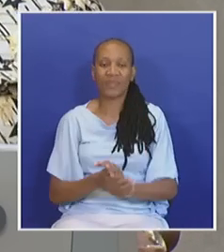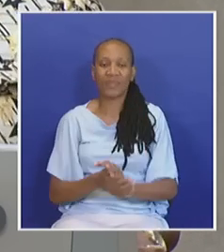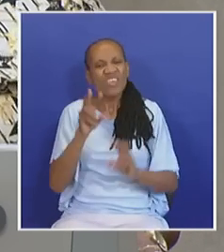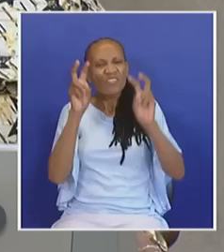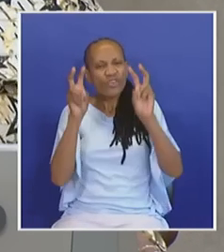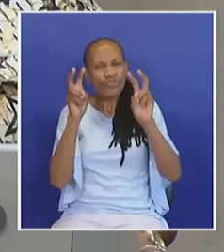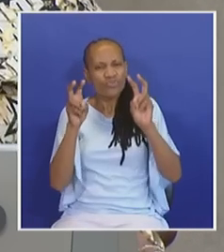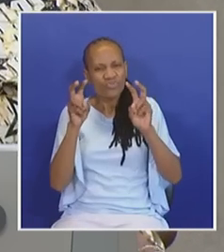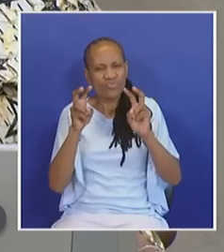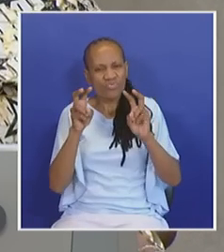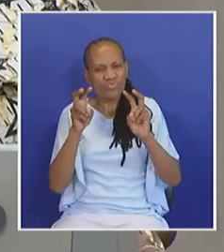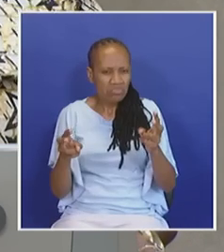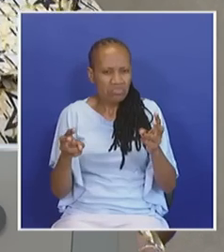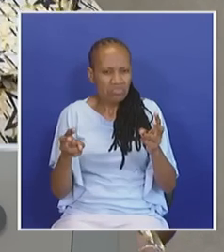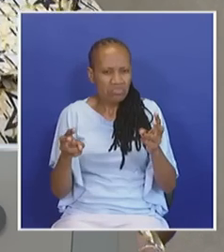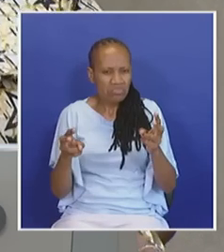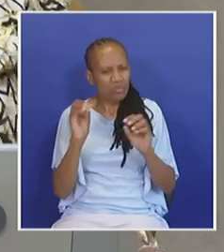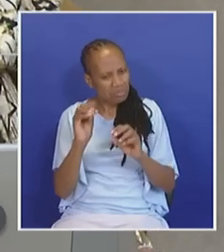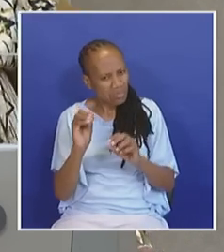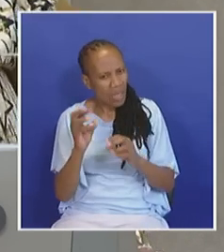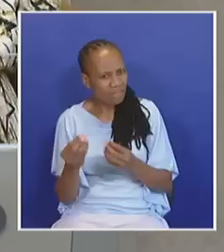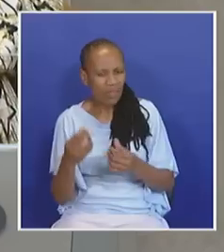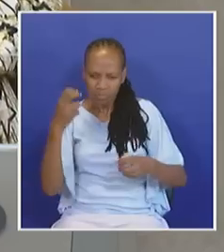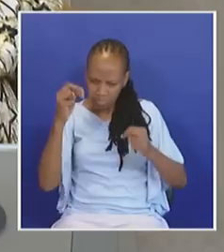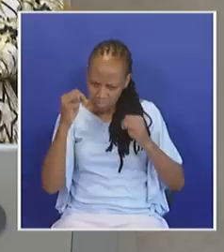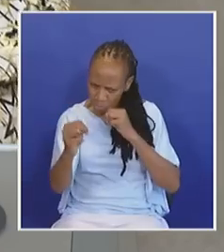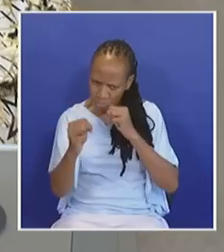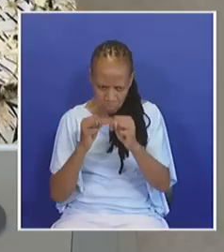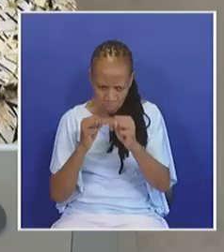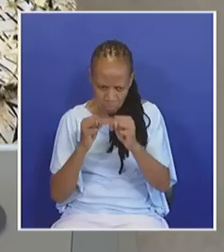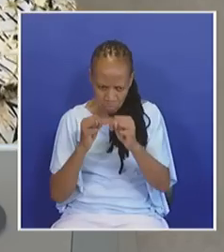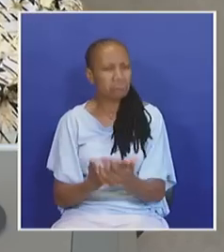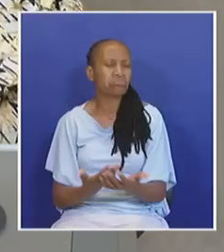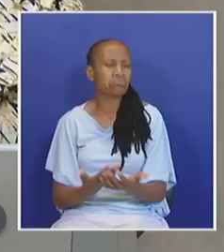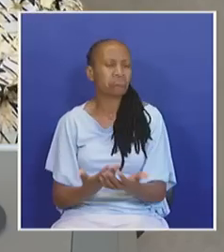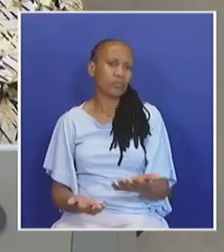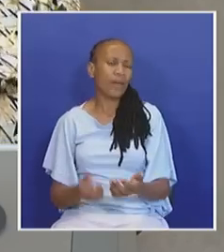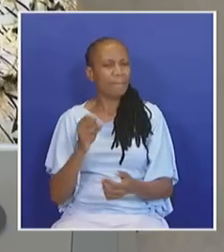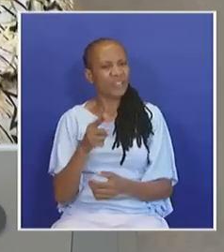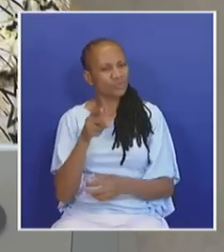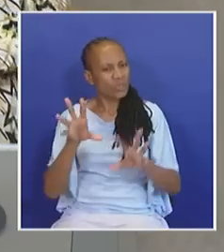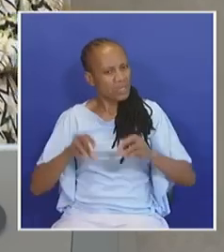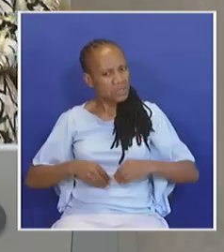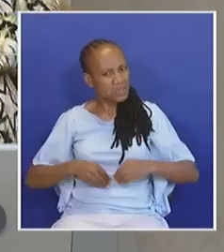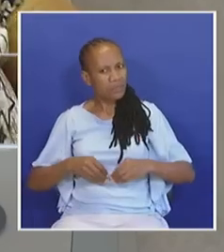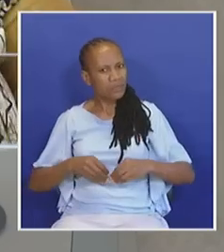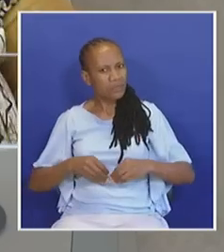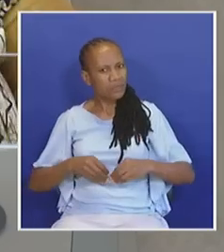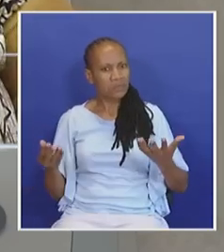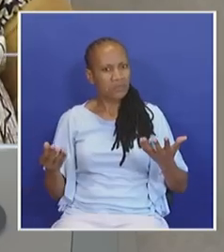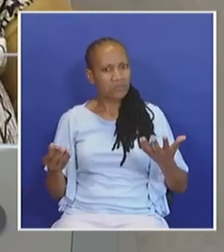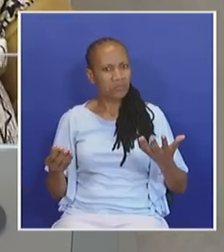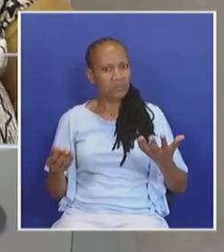with, negotiate. Honorable Chair, they must not be used to destroy